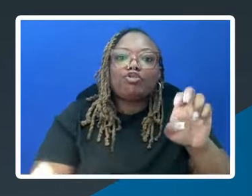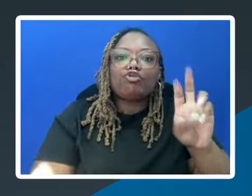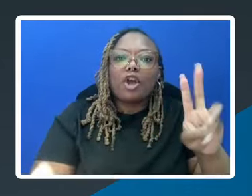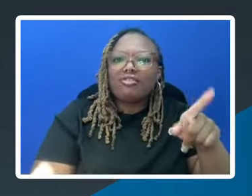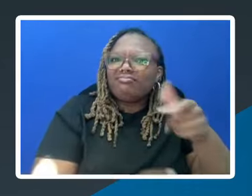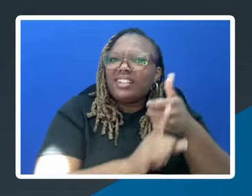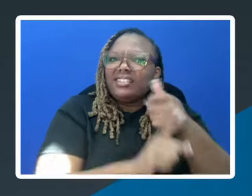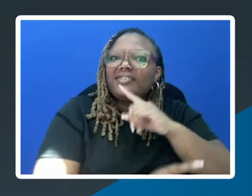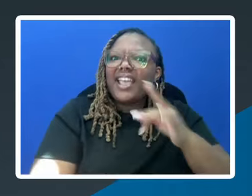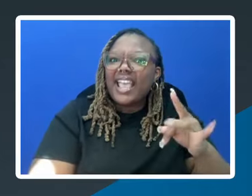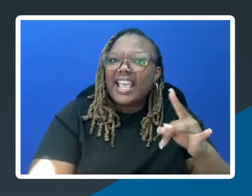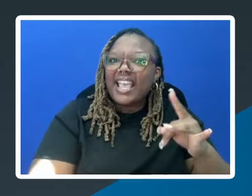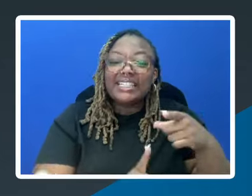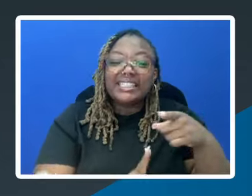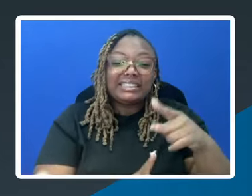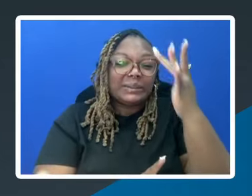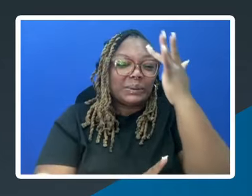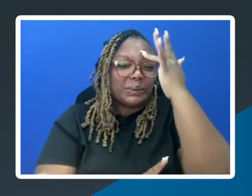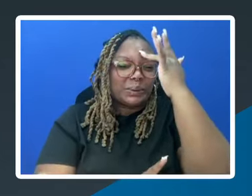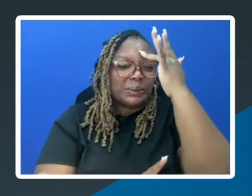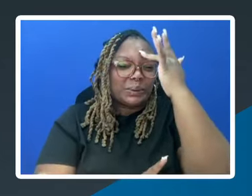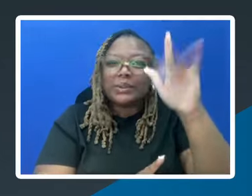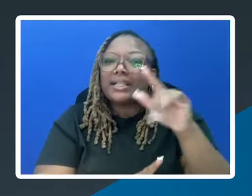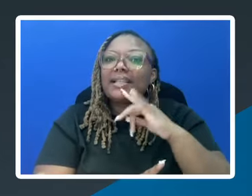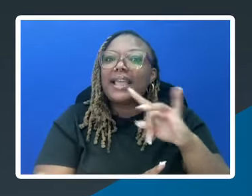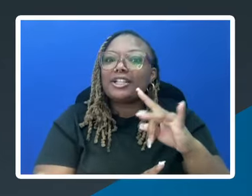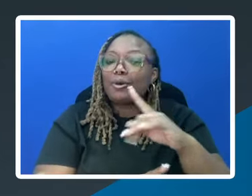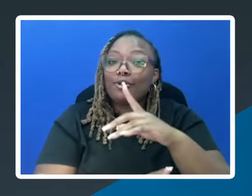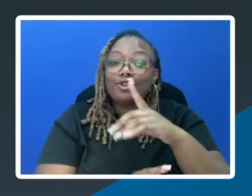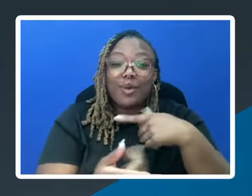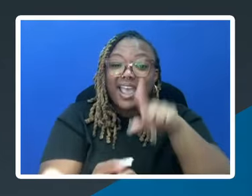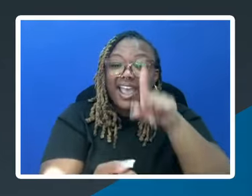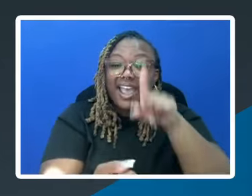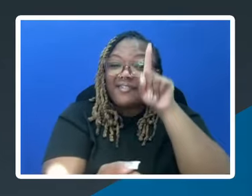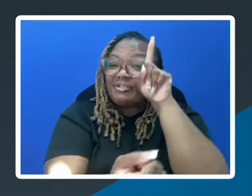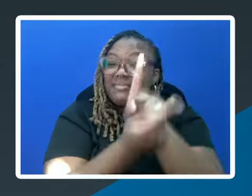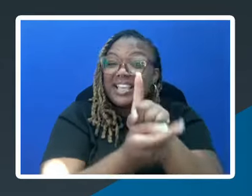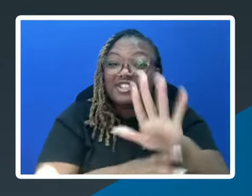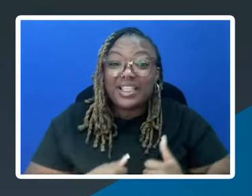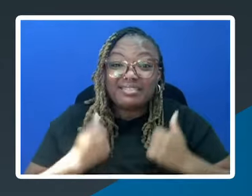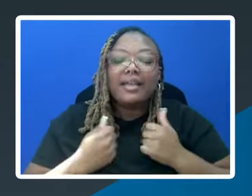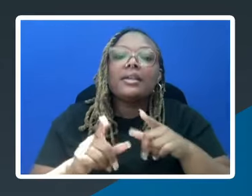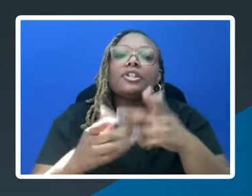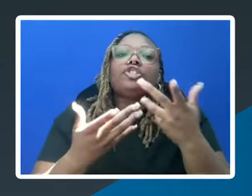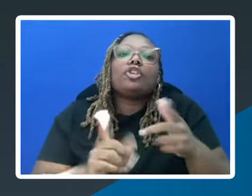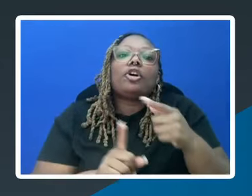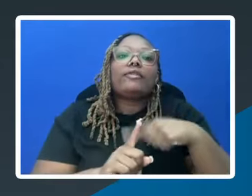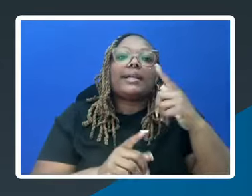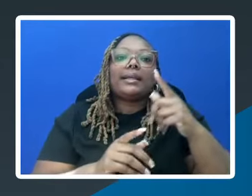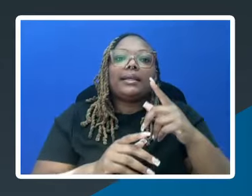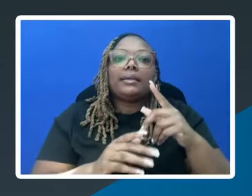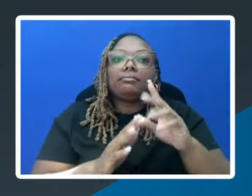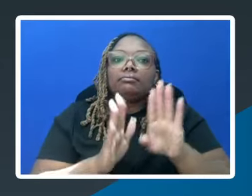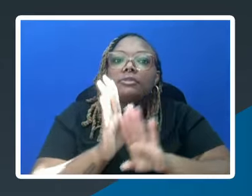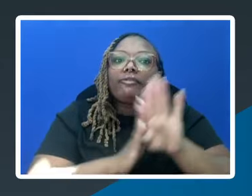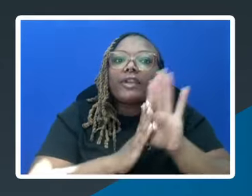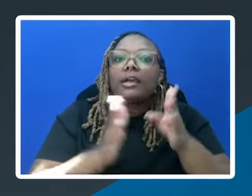the smartest 18-year-old you will ever talk to. She has already invented a way to detect lead in